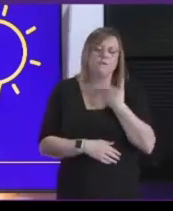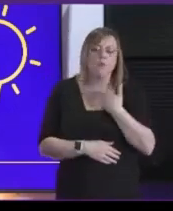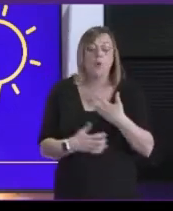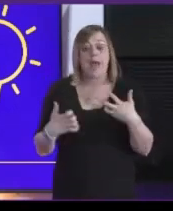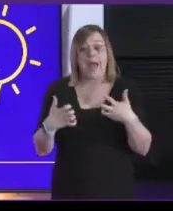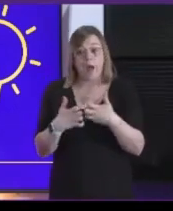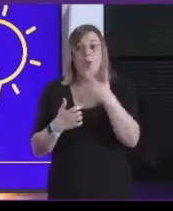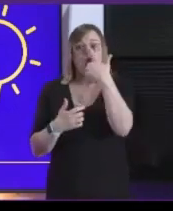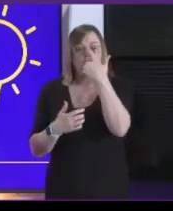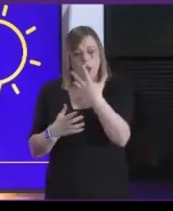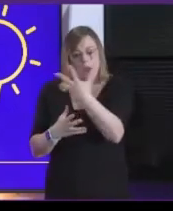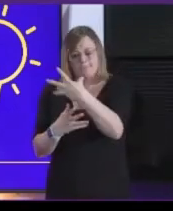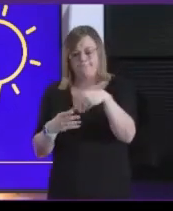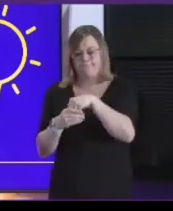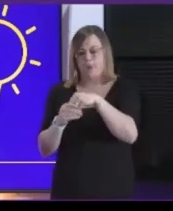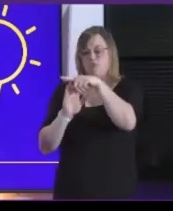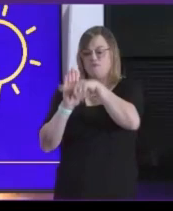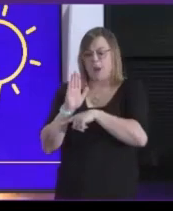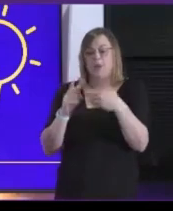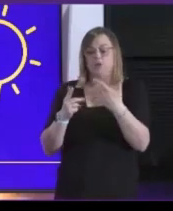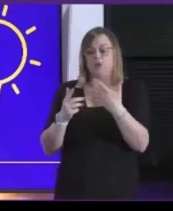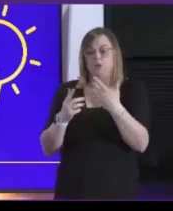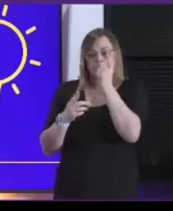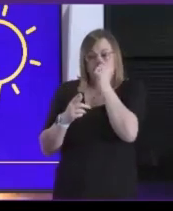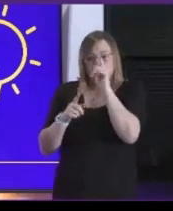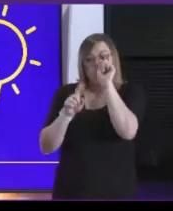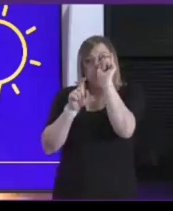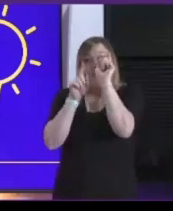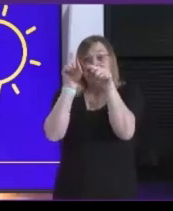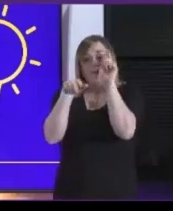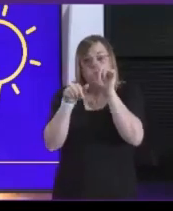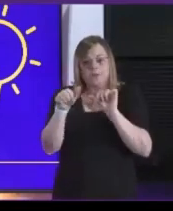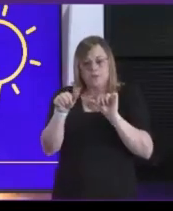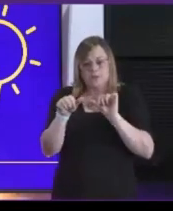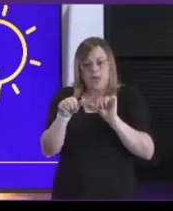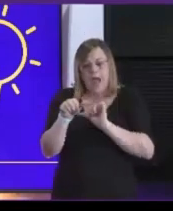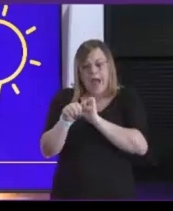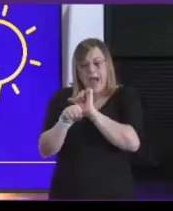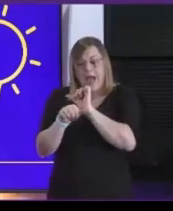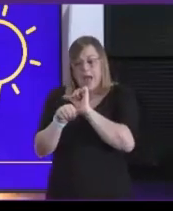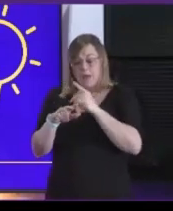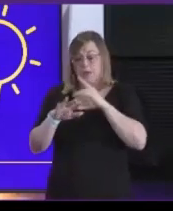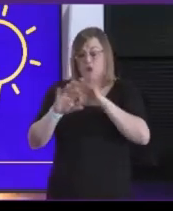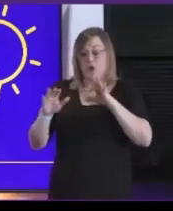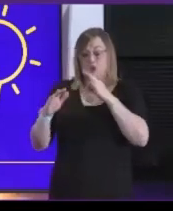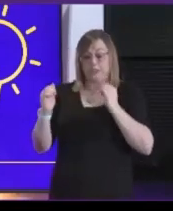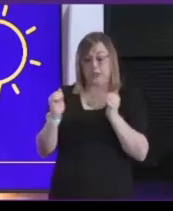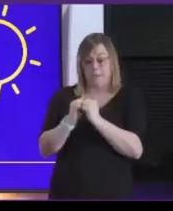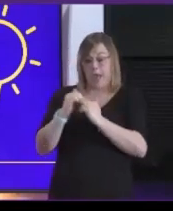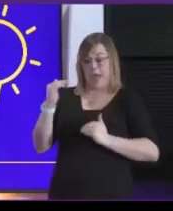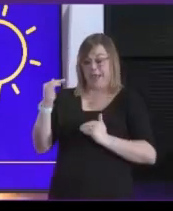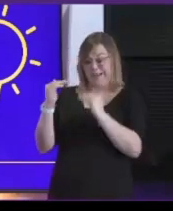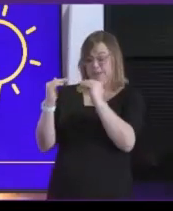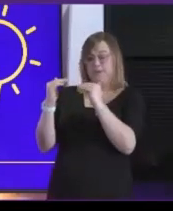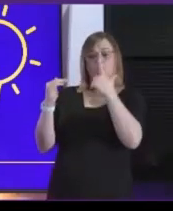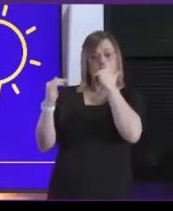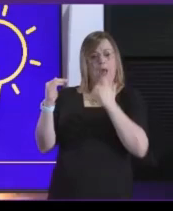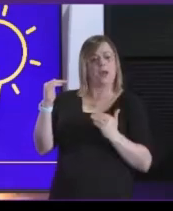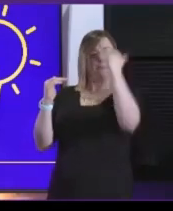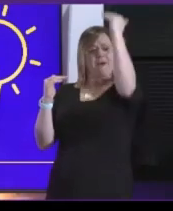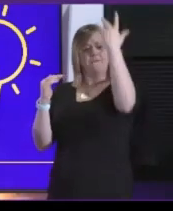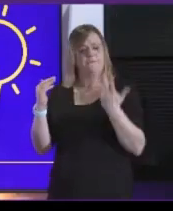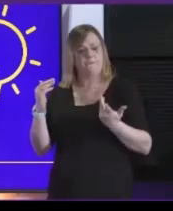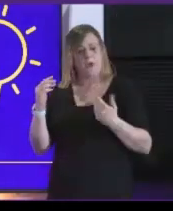truly can build into regulation the ability to innovate beyond compliance. Of course, compliance needs to be that table stakes. We have to get